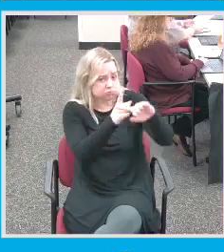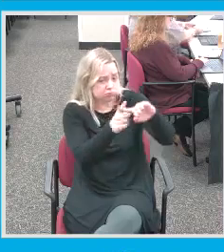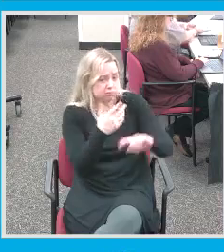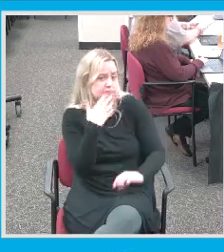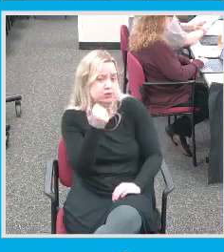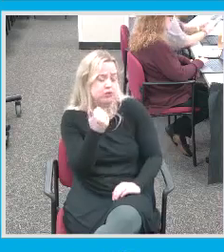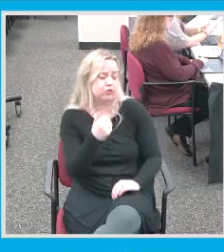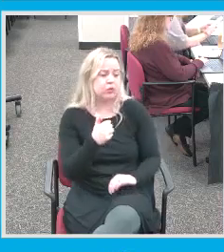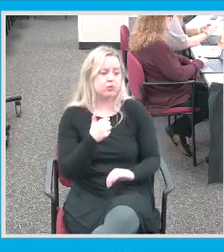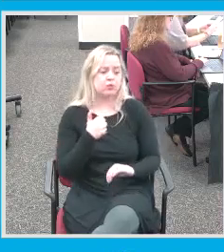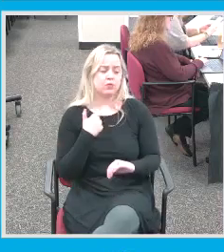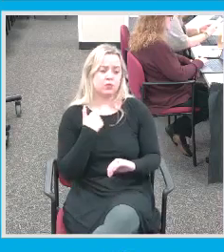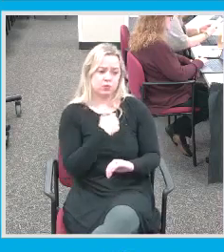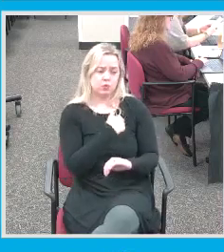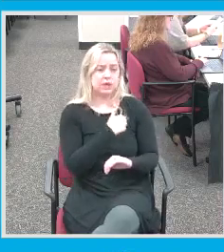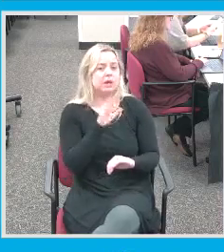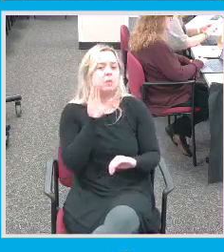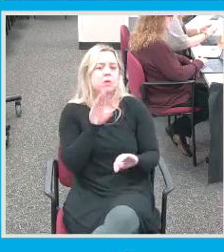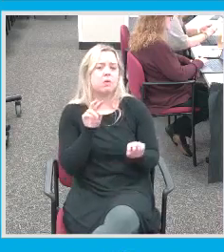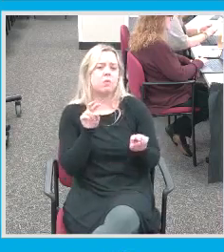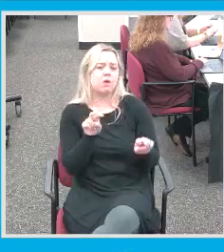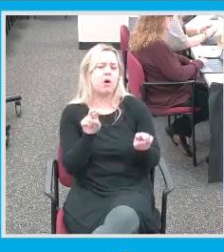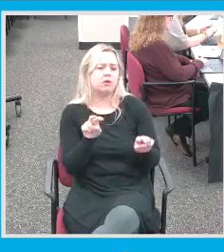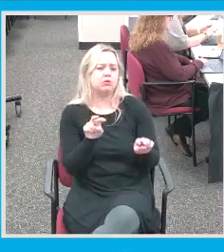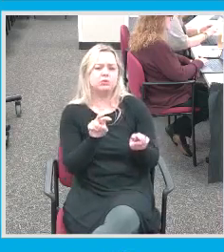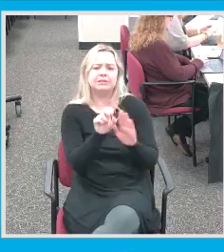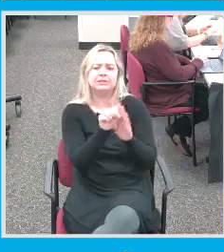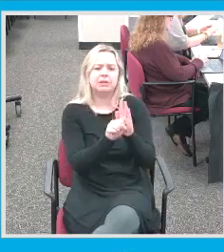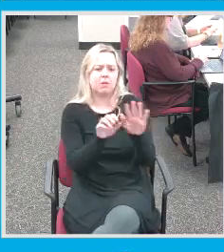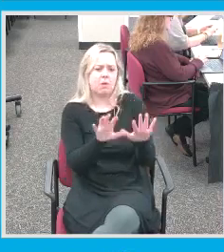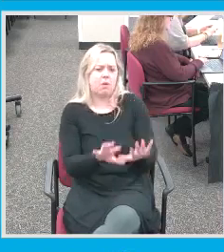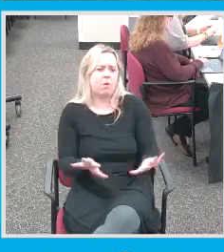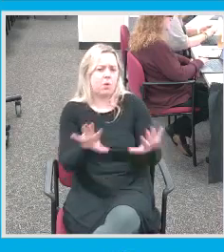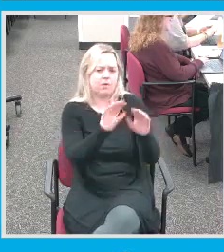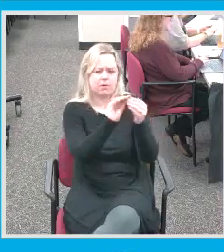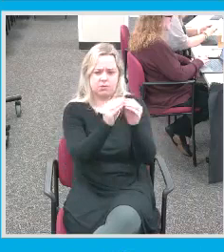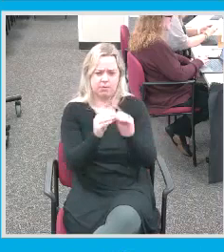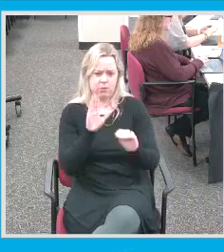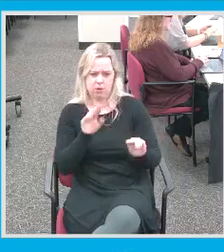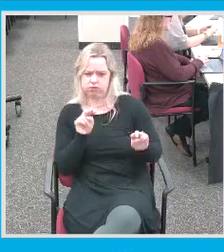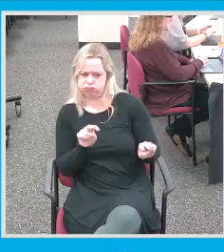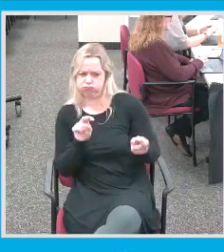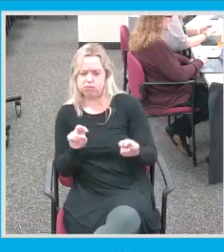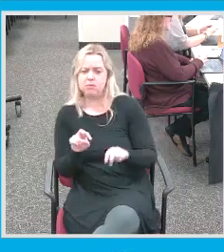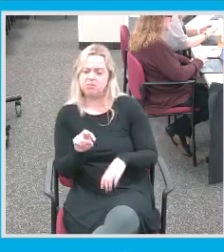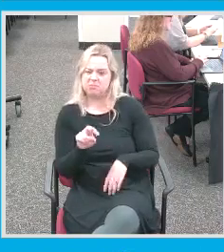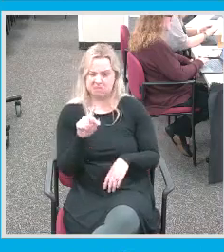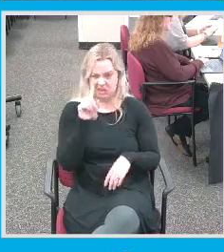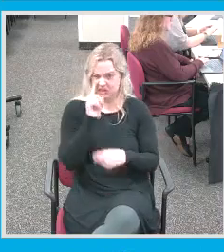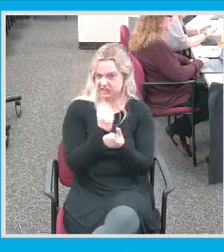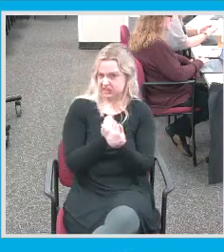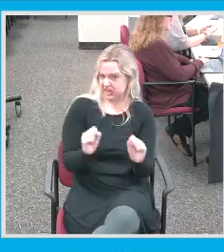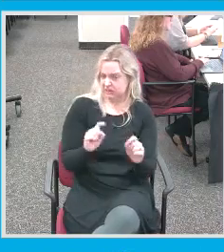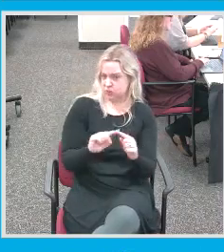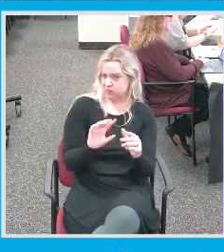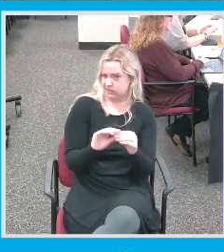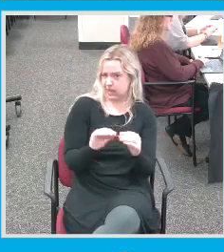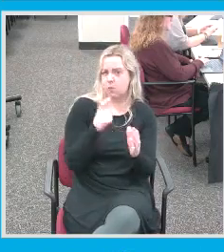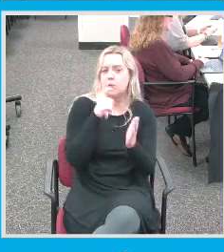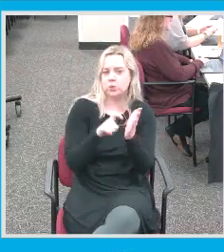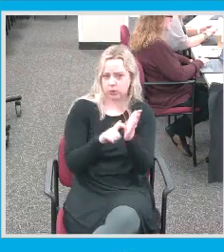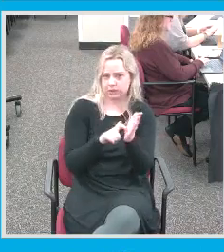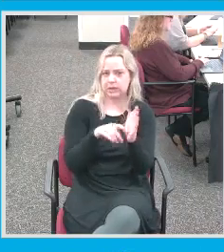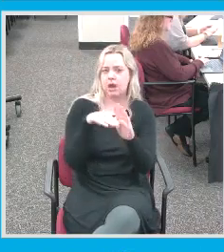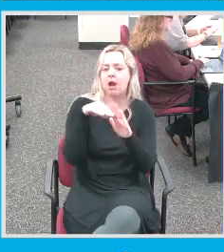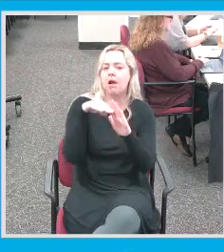follow rather closely the trends of the state. And so I think it's safe to say that we are trending downward, even though we